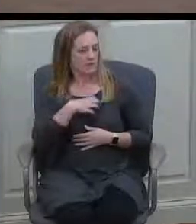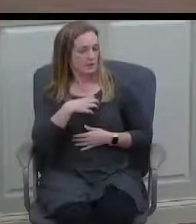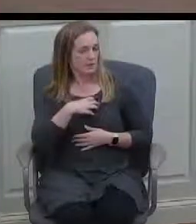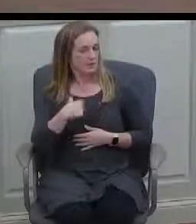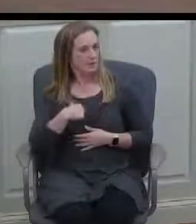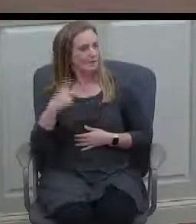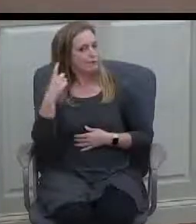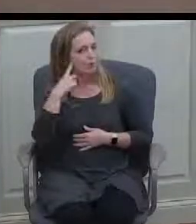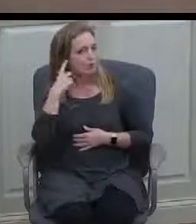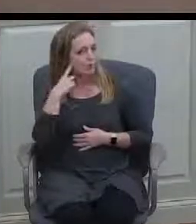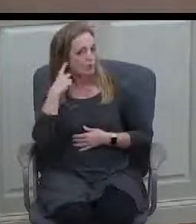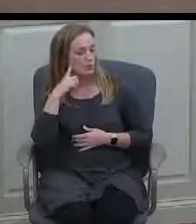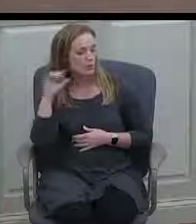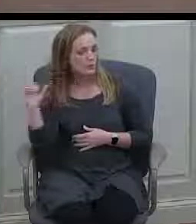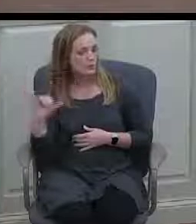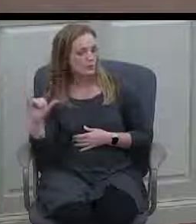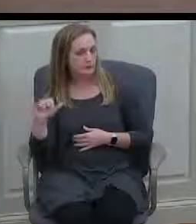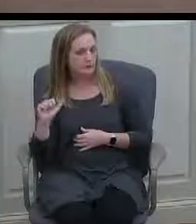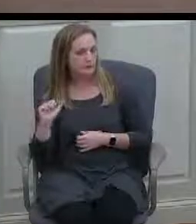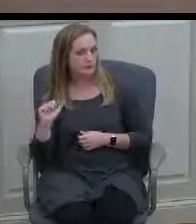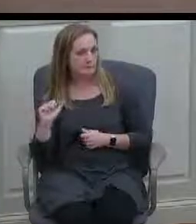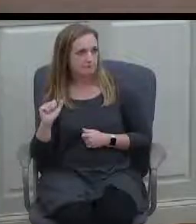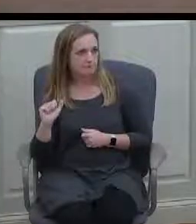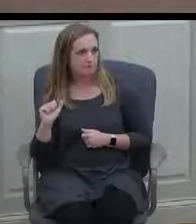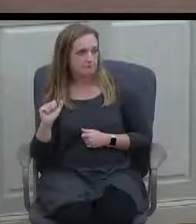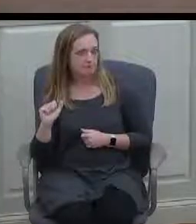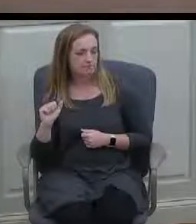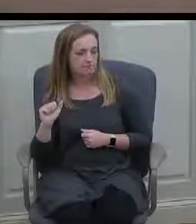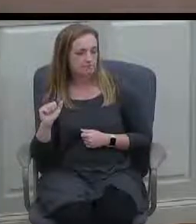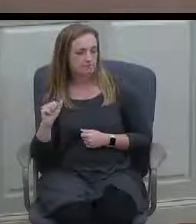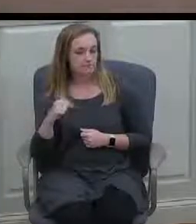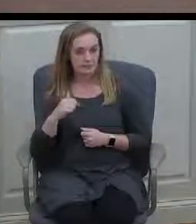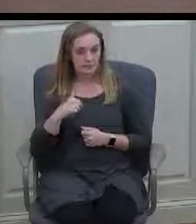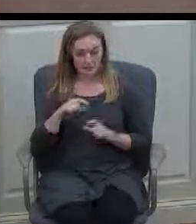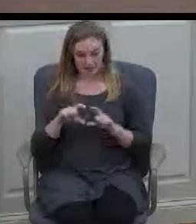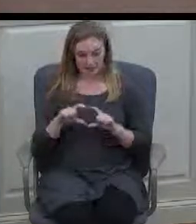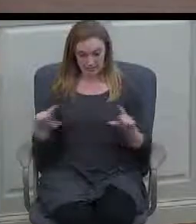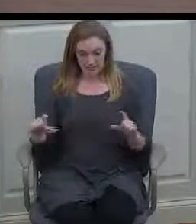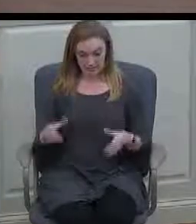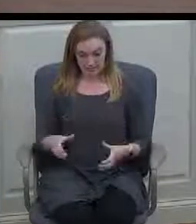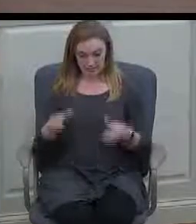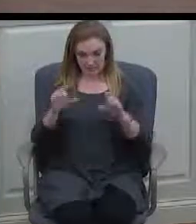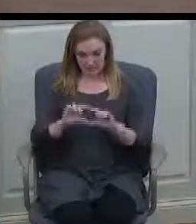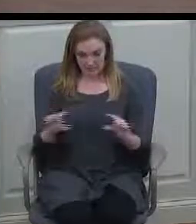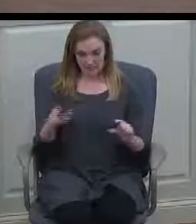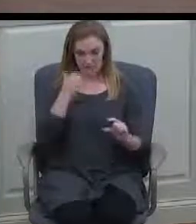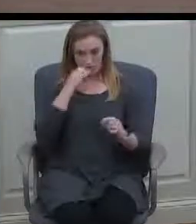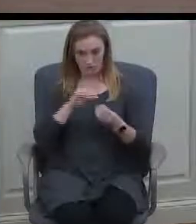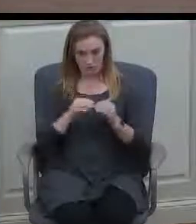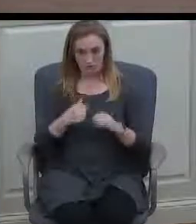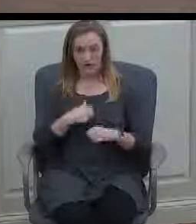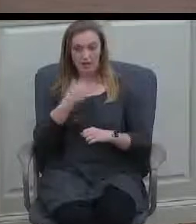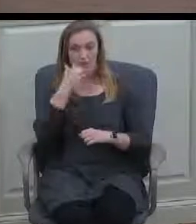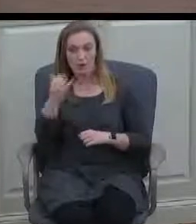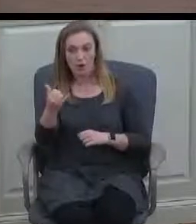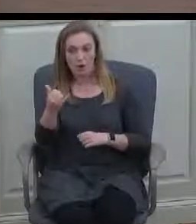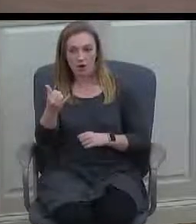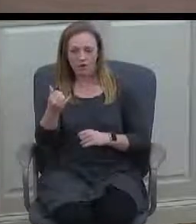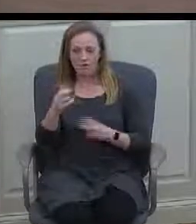heard is they call the number on the can, but then either nothing